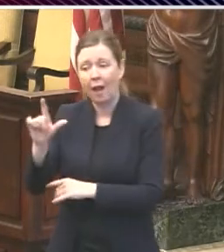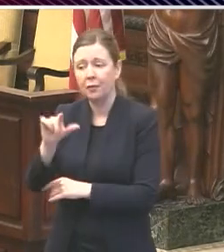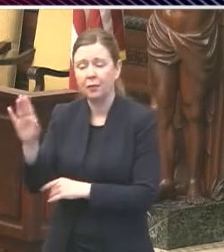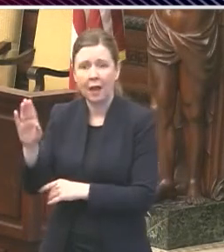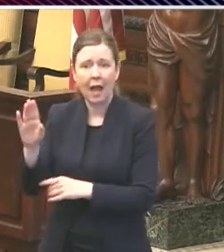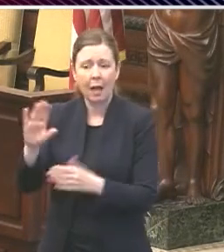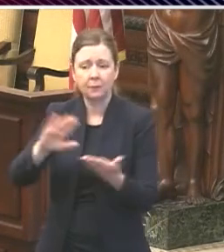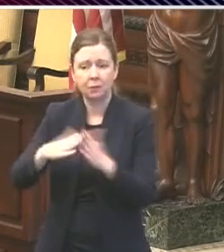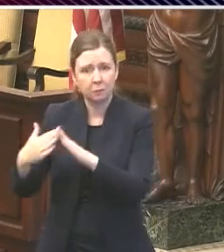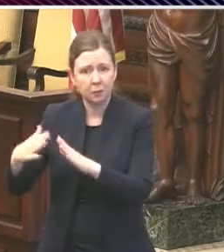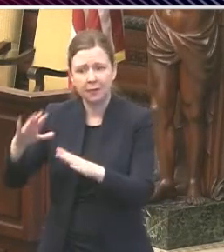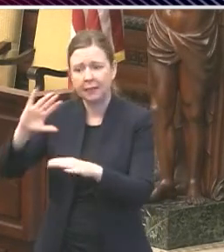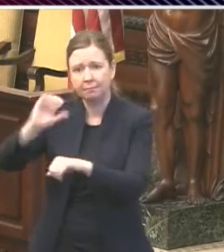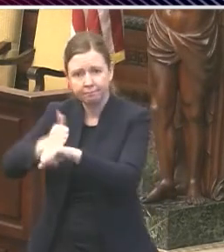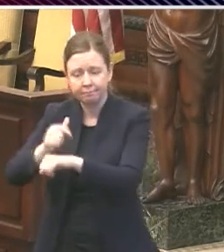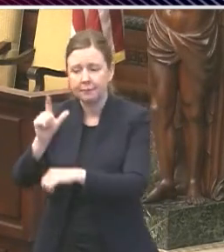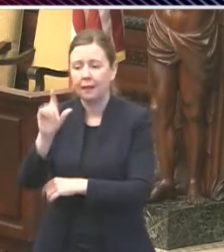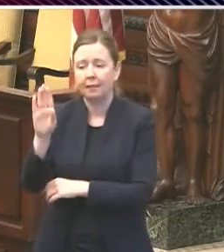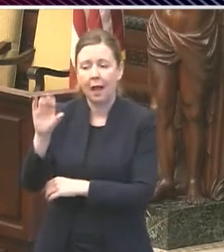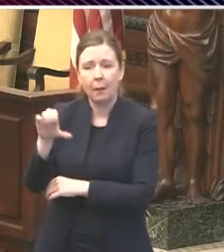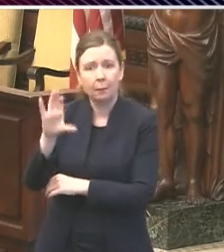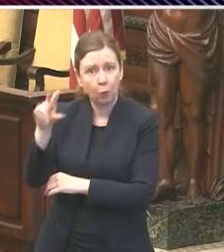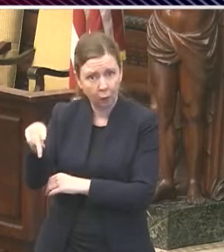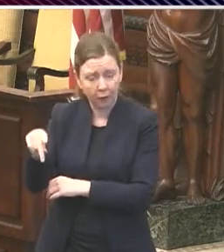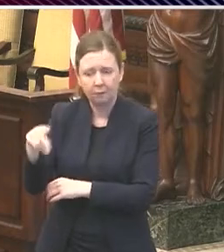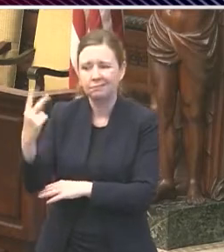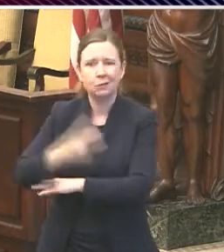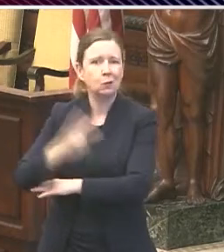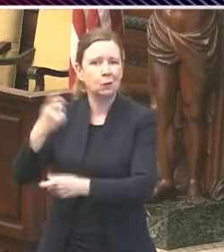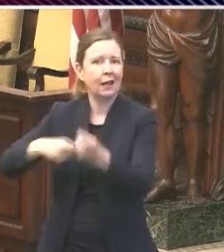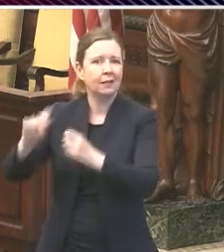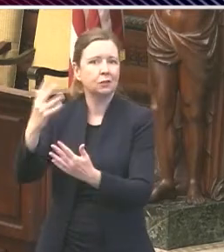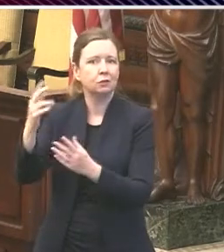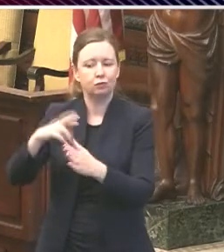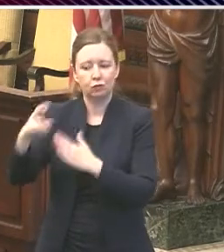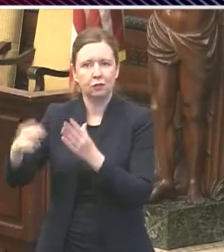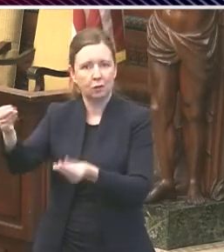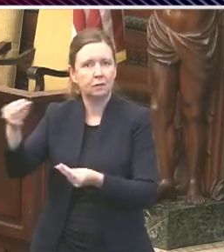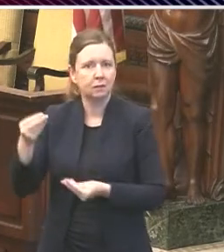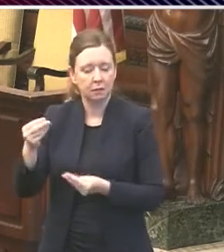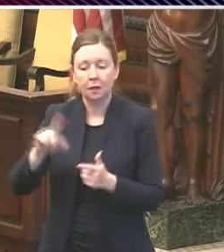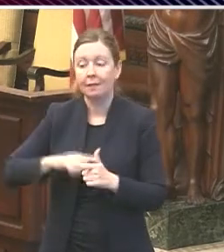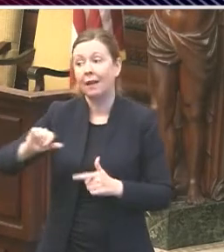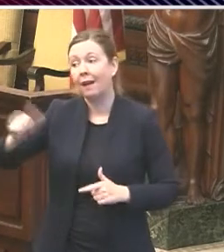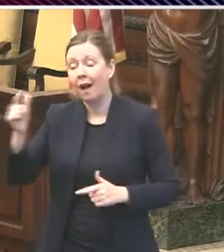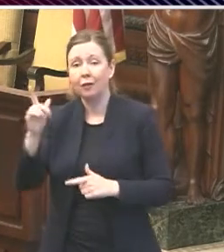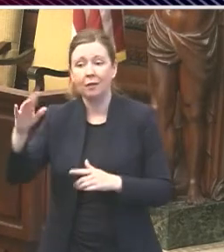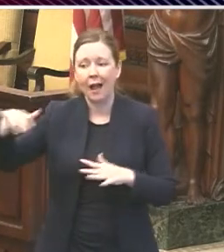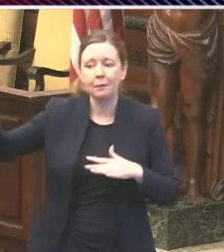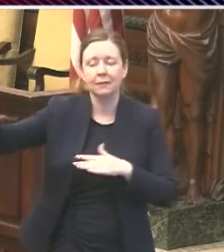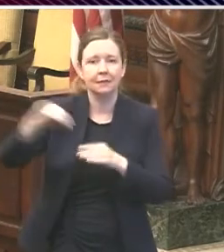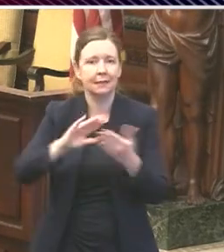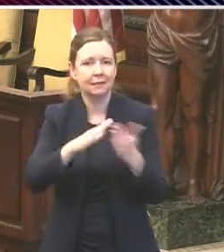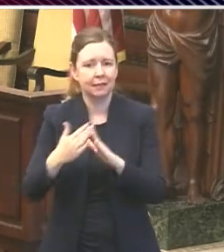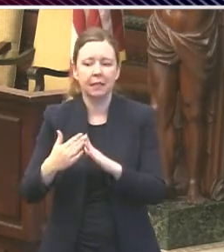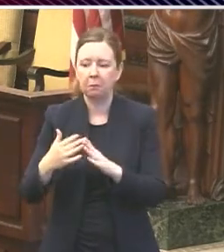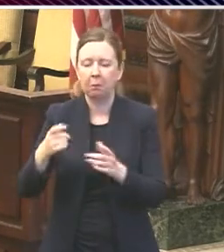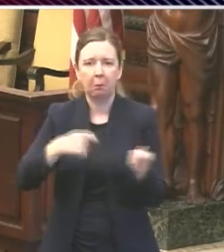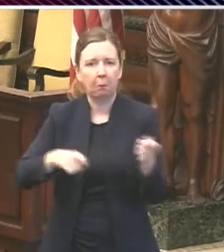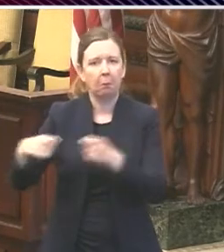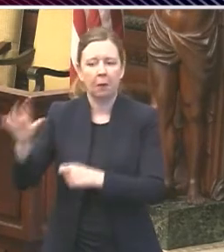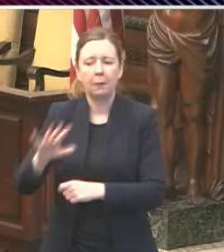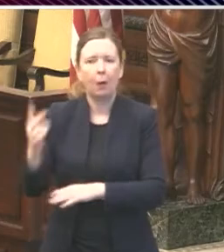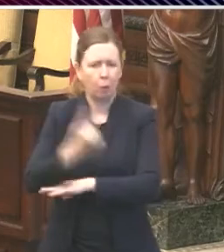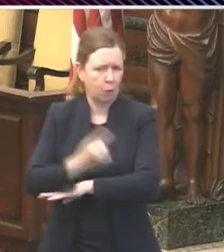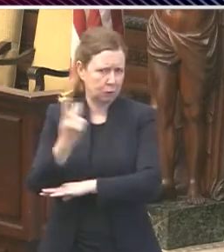community-based testing, LabCorp, has a turnaround time now of about 2 days, which is good. And the other laboratories in the city generally are turning around results in 1 to 2